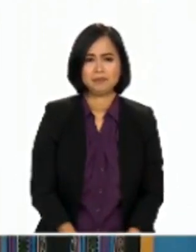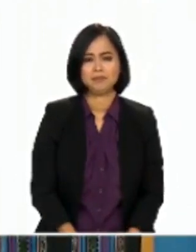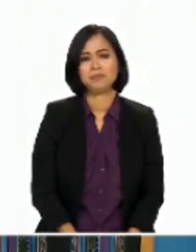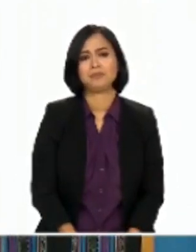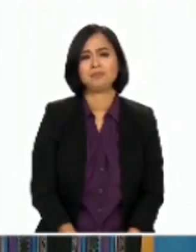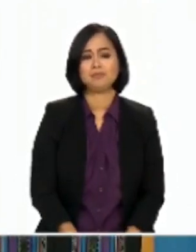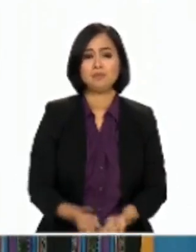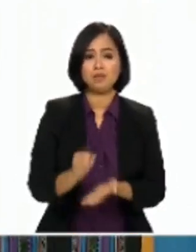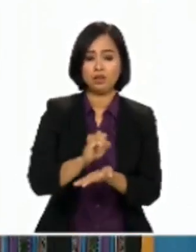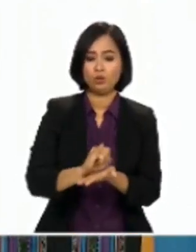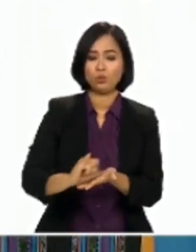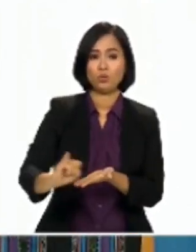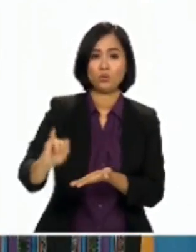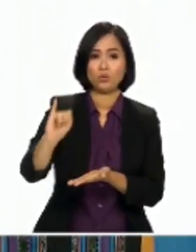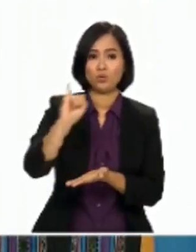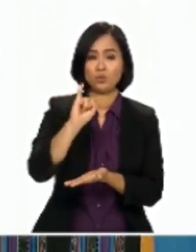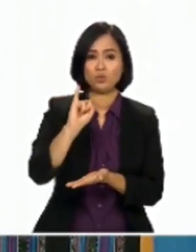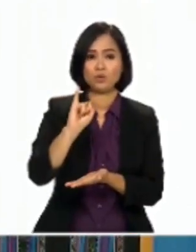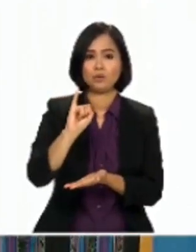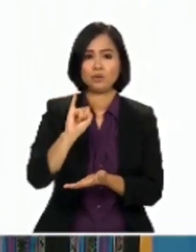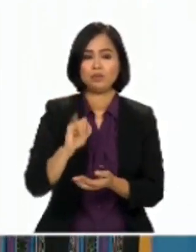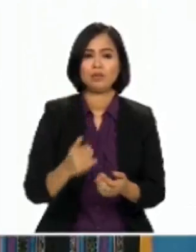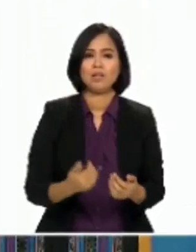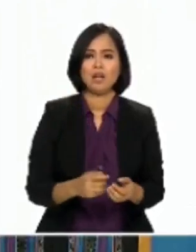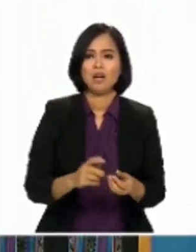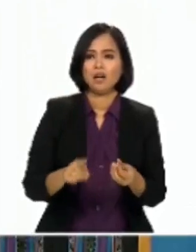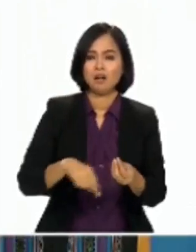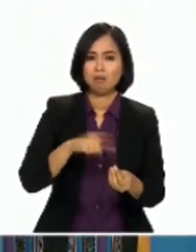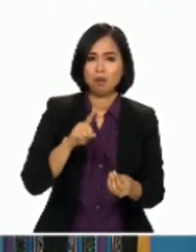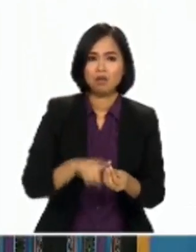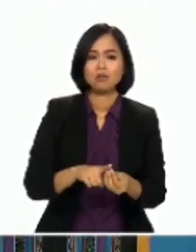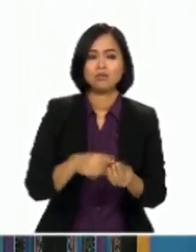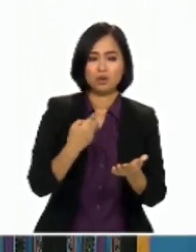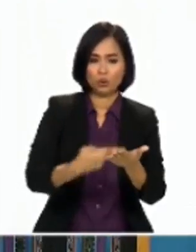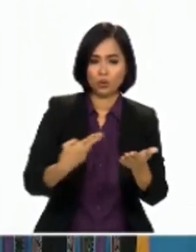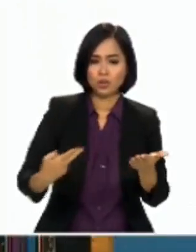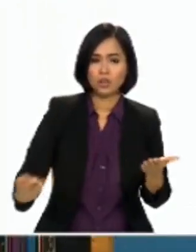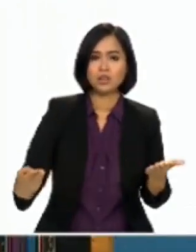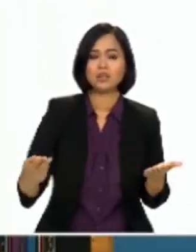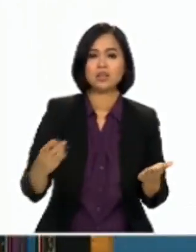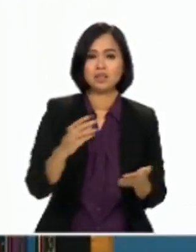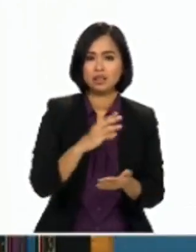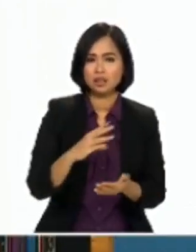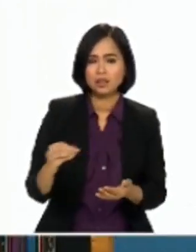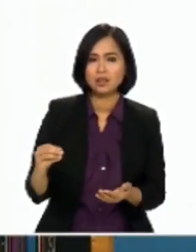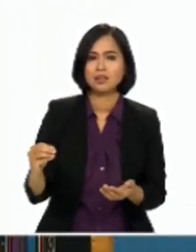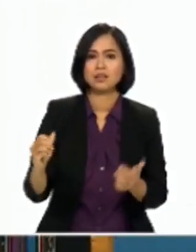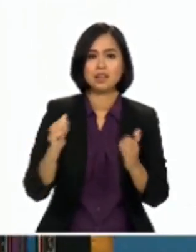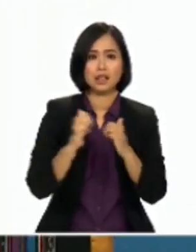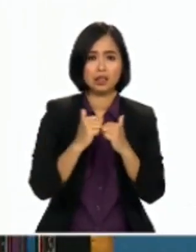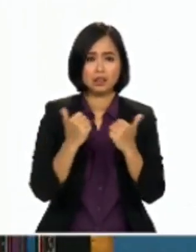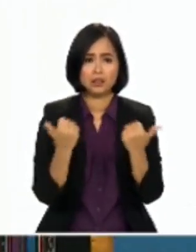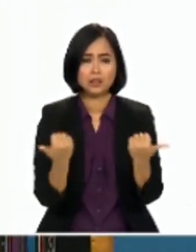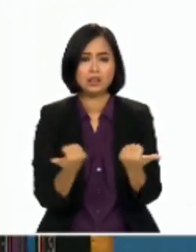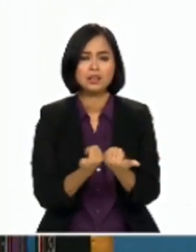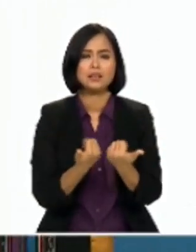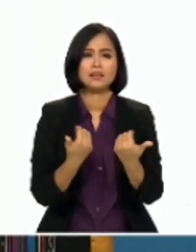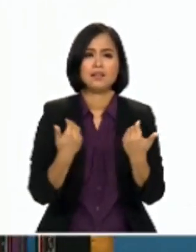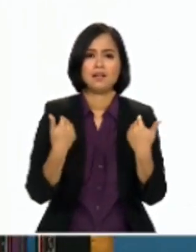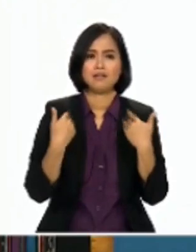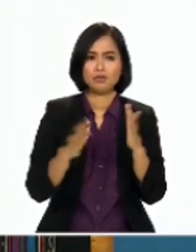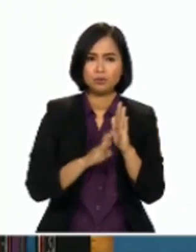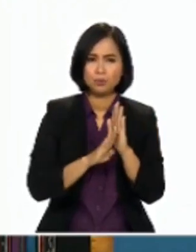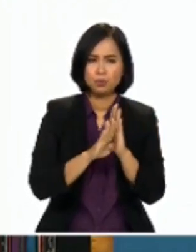Institutions that are the stewards of our resources and agents of development have long been a